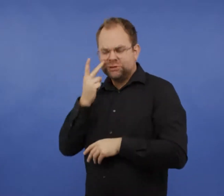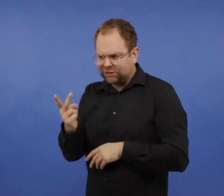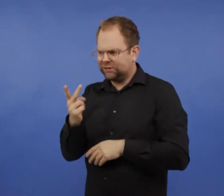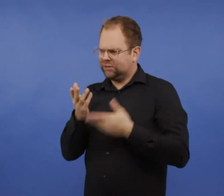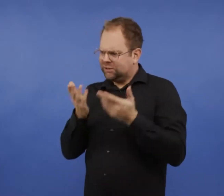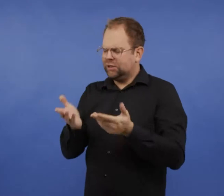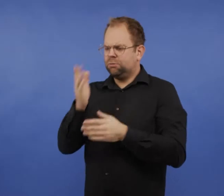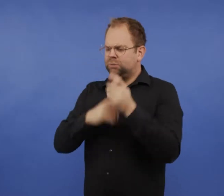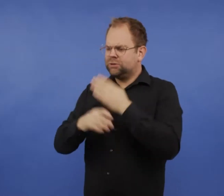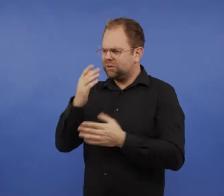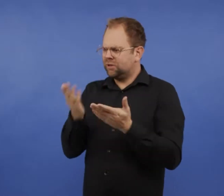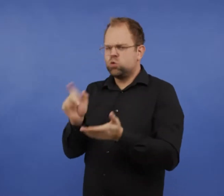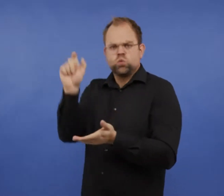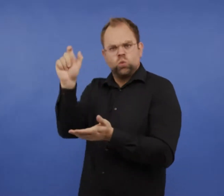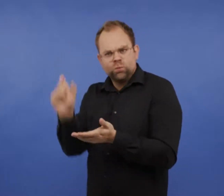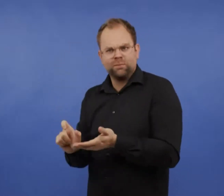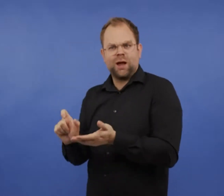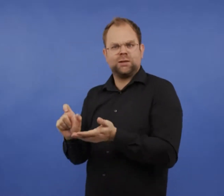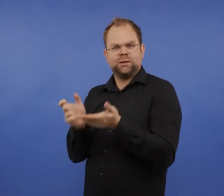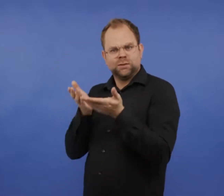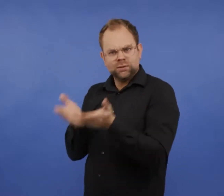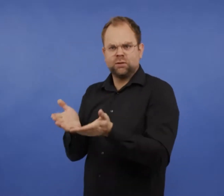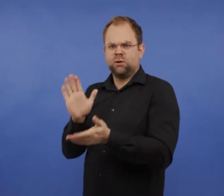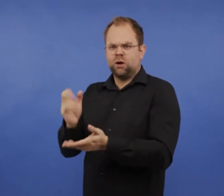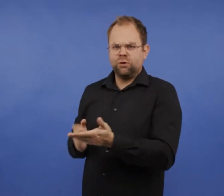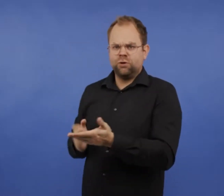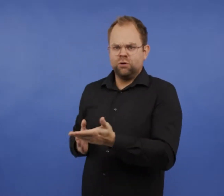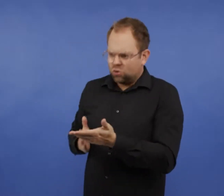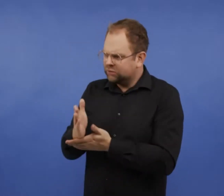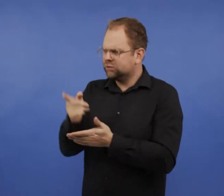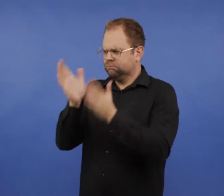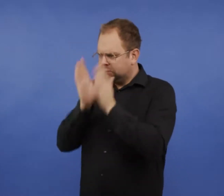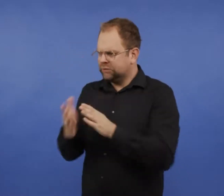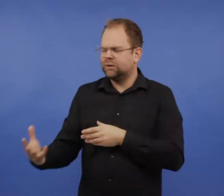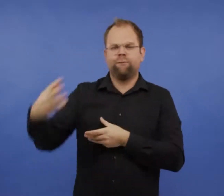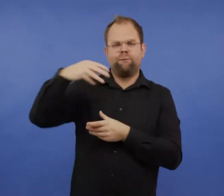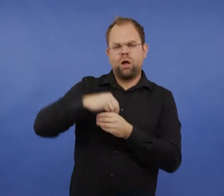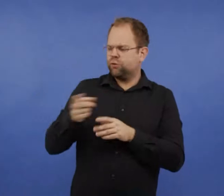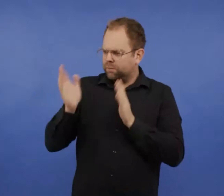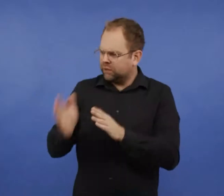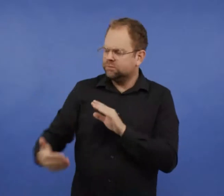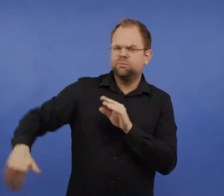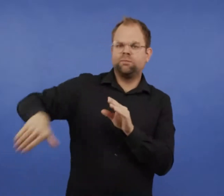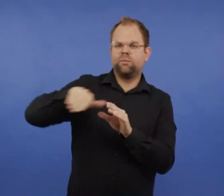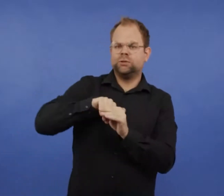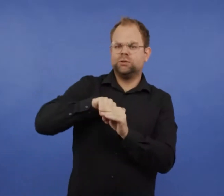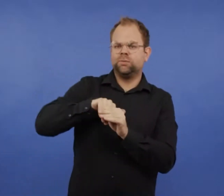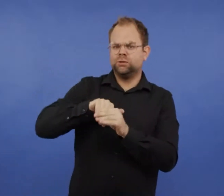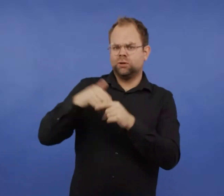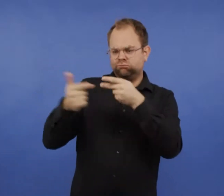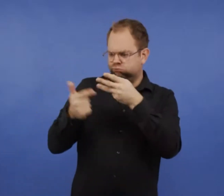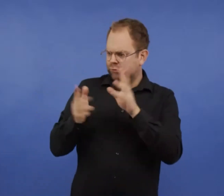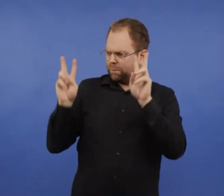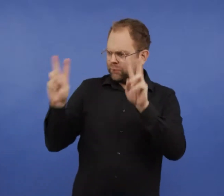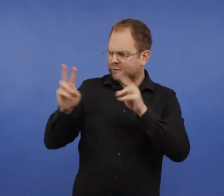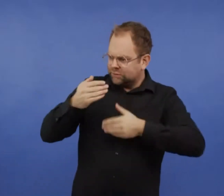way, that's terminology used by the UN Secretary General himself. Last week at the interactive dialogue, we